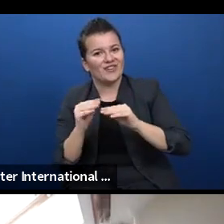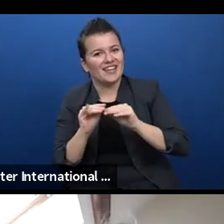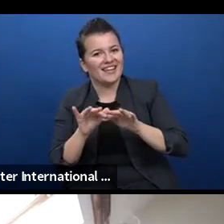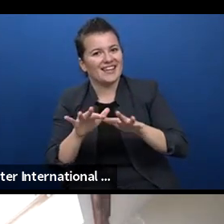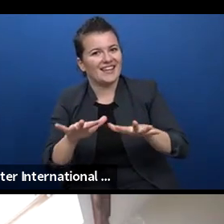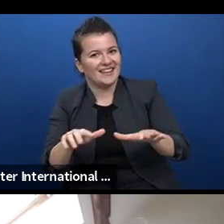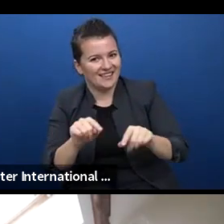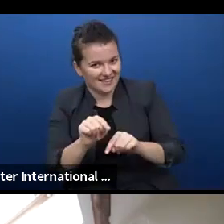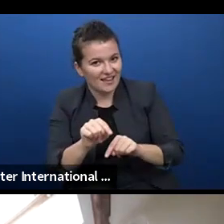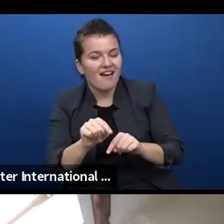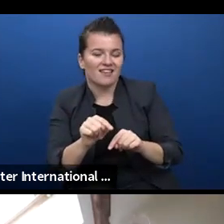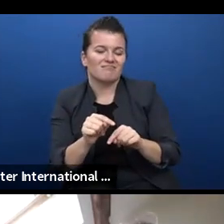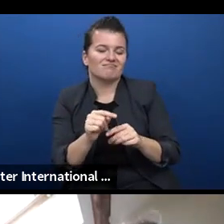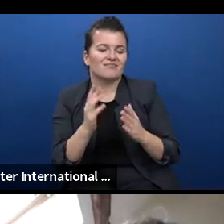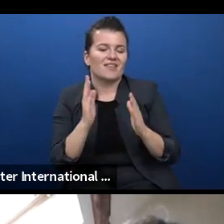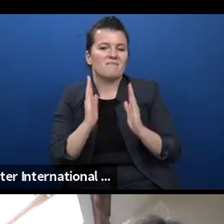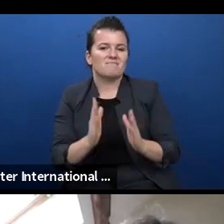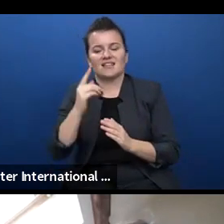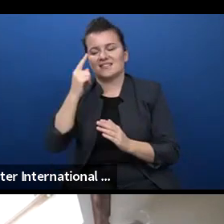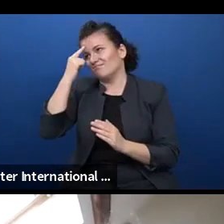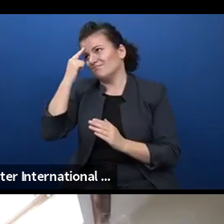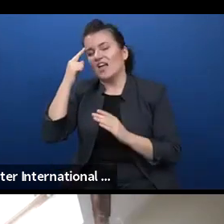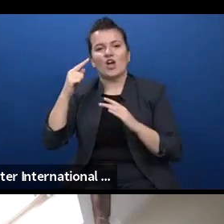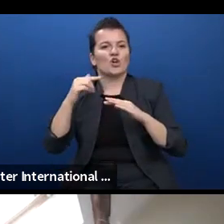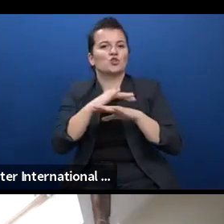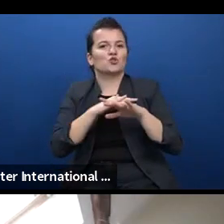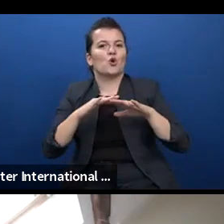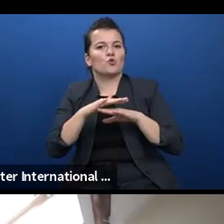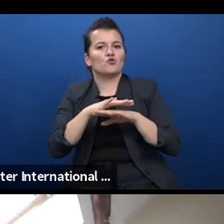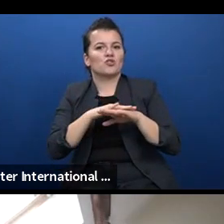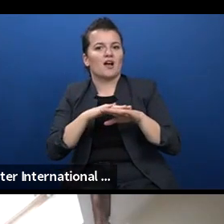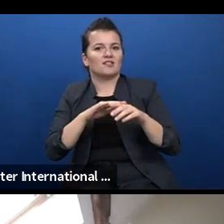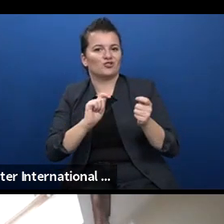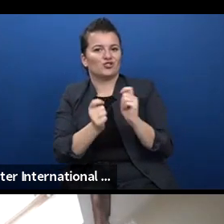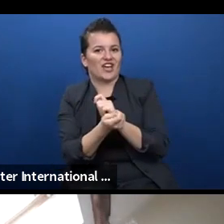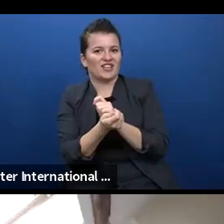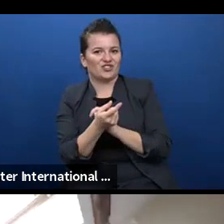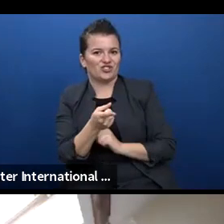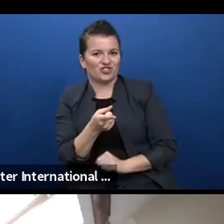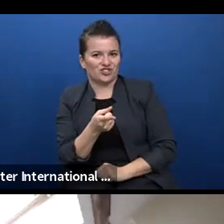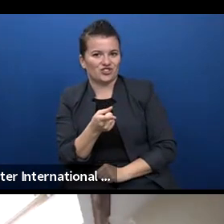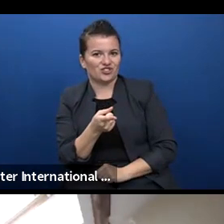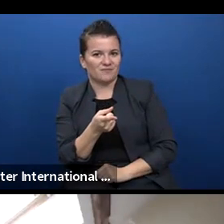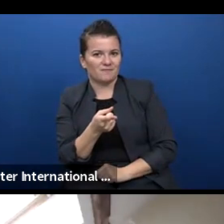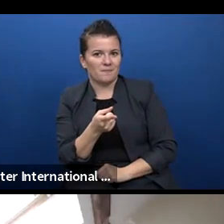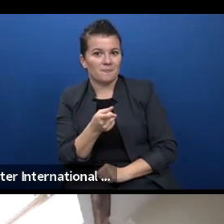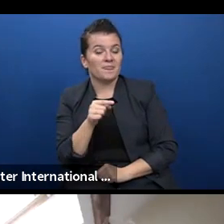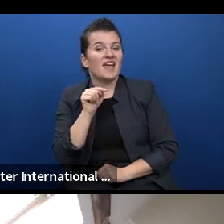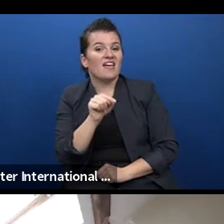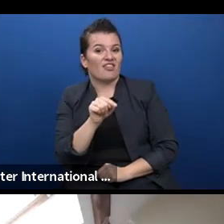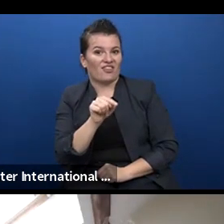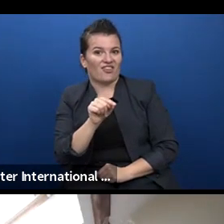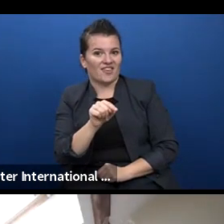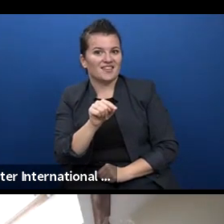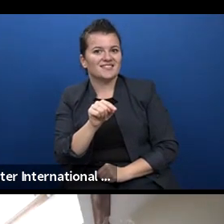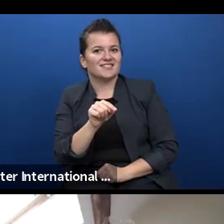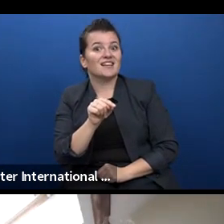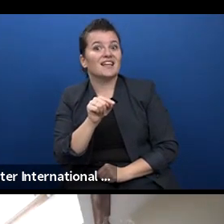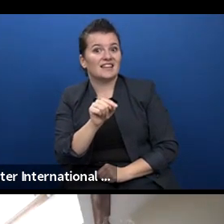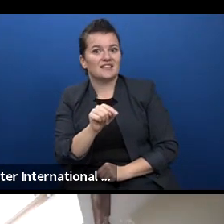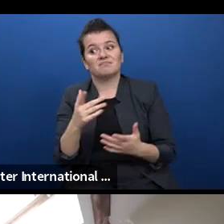the social aspects of the change that we are about to happen. It's a big question that we need to discuss and need to answer, probably also in the